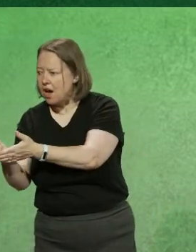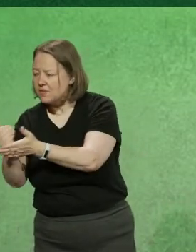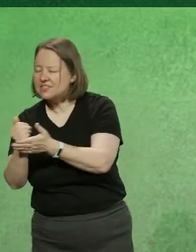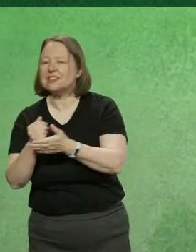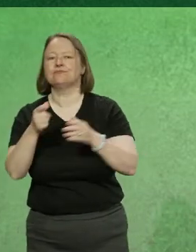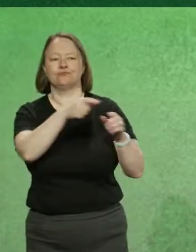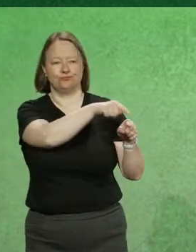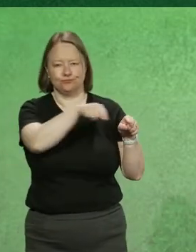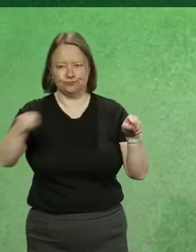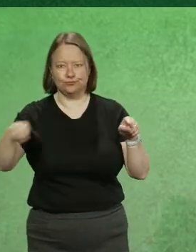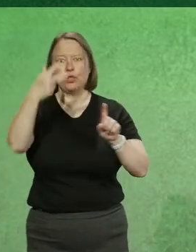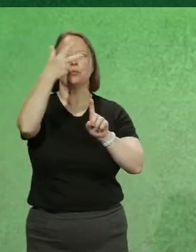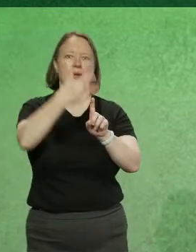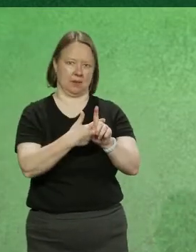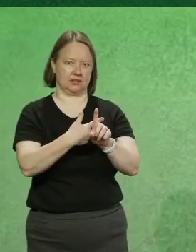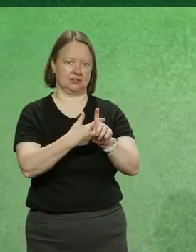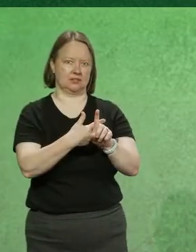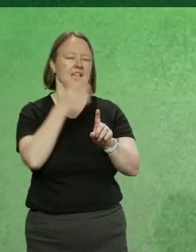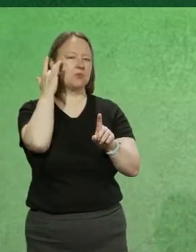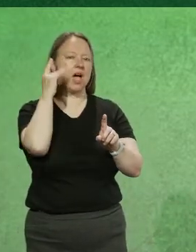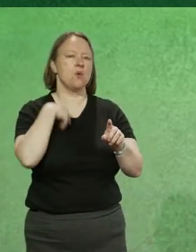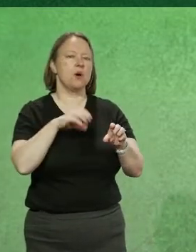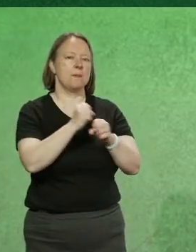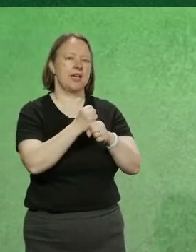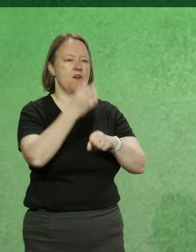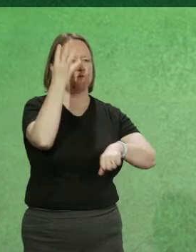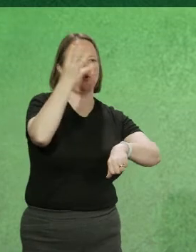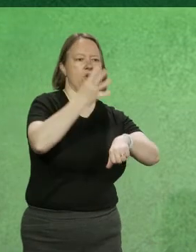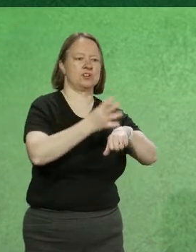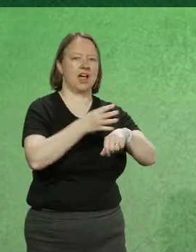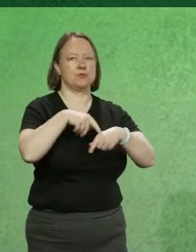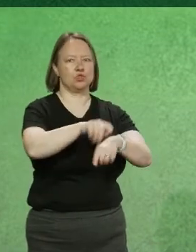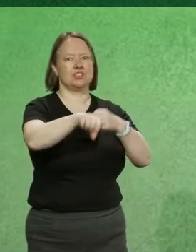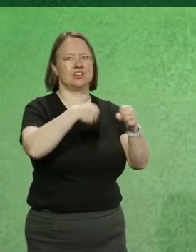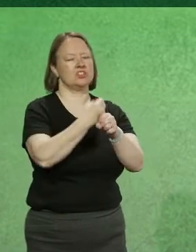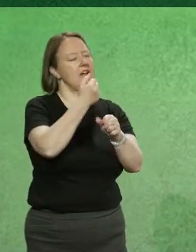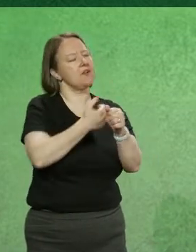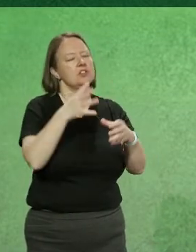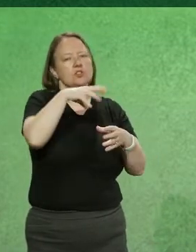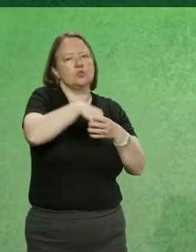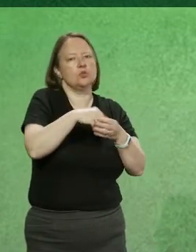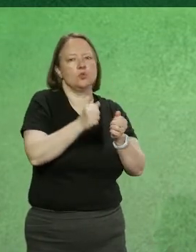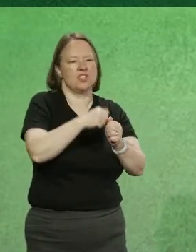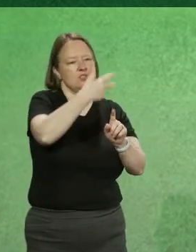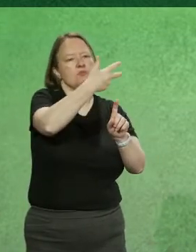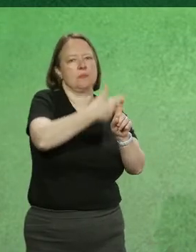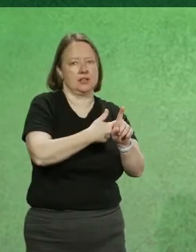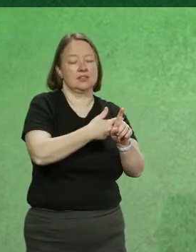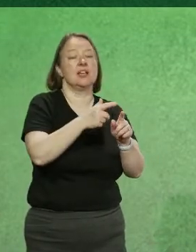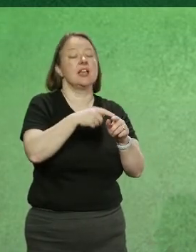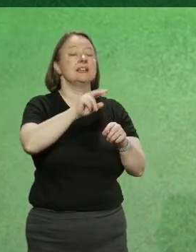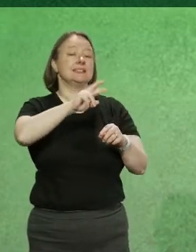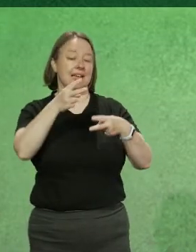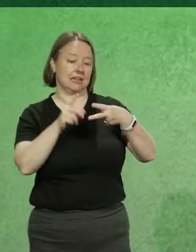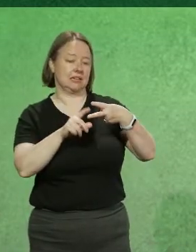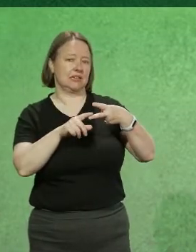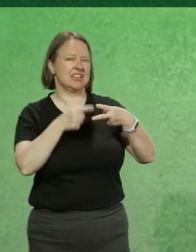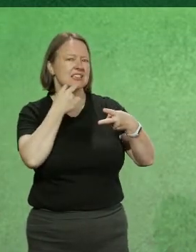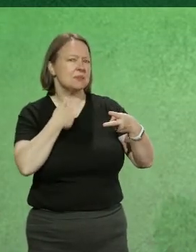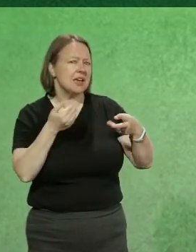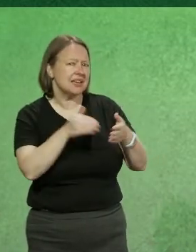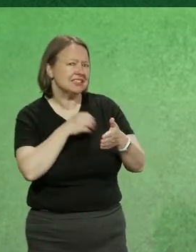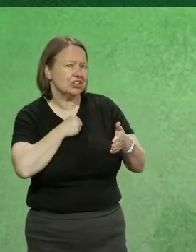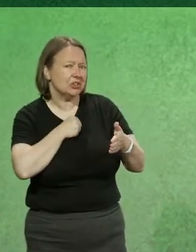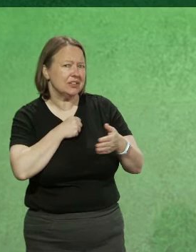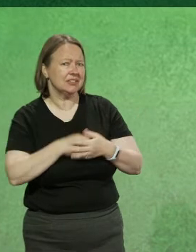So that is why we'll be producing 4 times in a year. So everything is included in that 3 months. And for the second question, can I have it again?